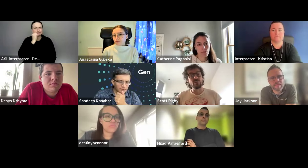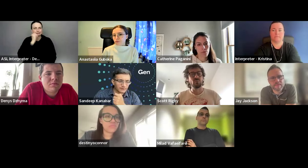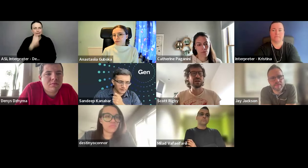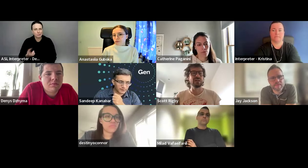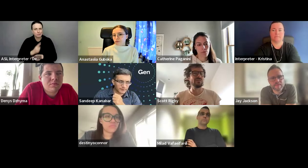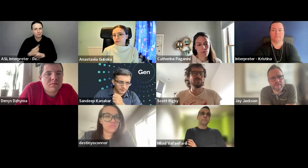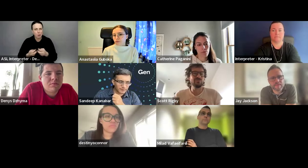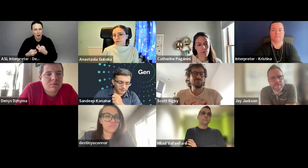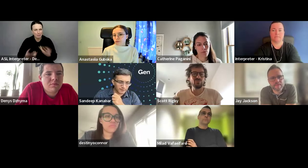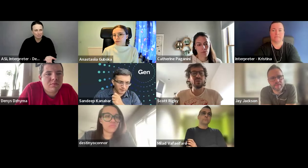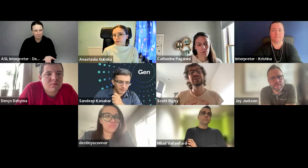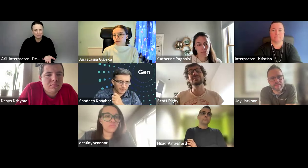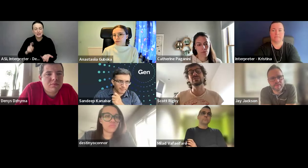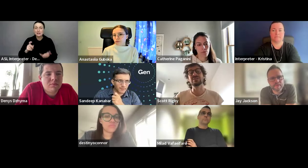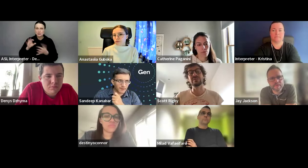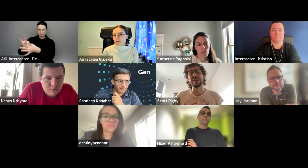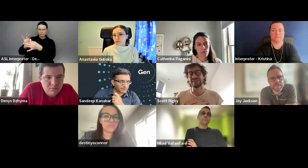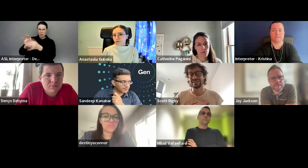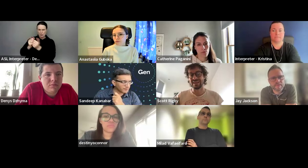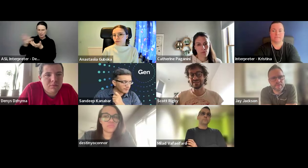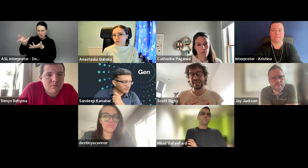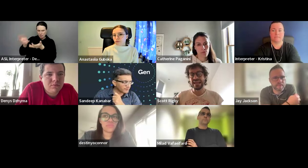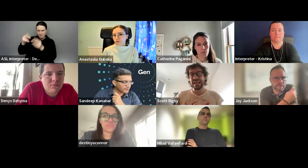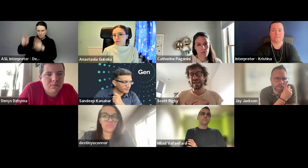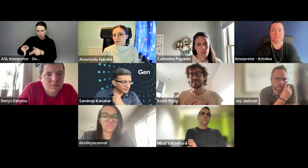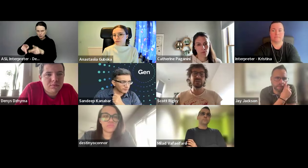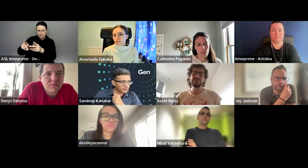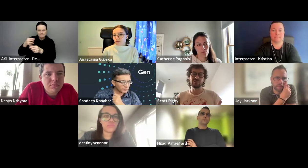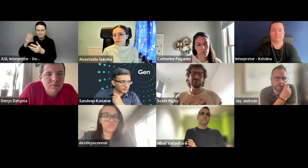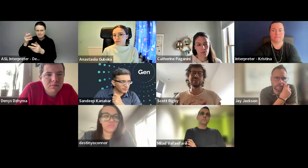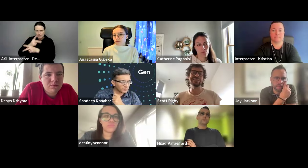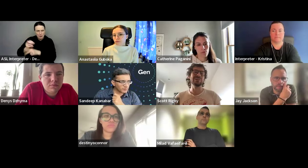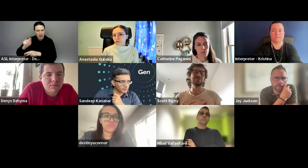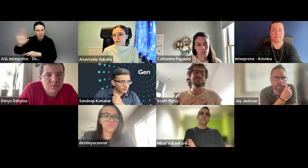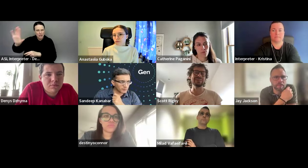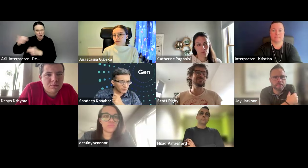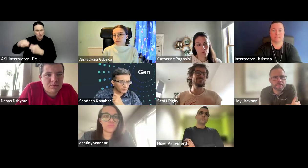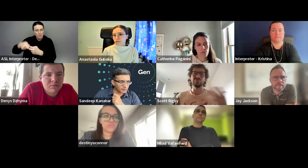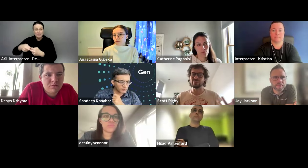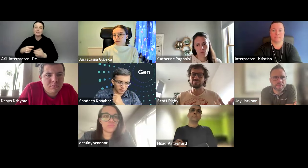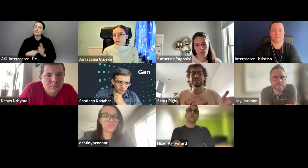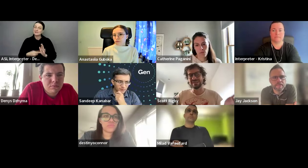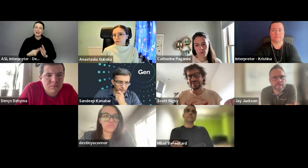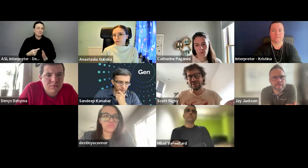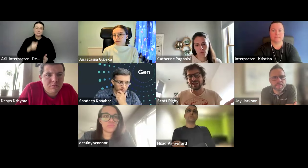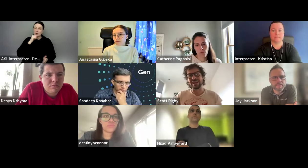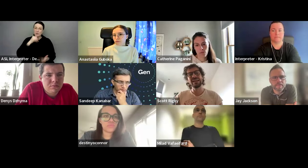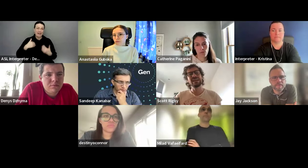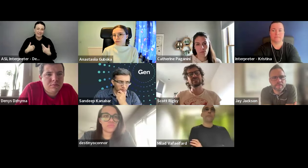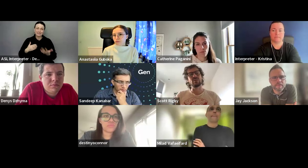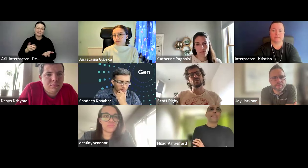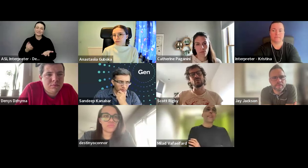identify what the conditions are that make that the case. And sometimes you don't really have that luxury because someone won't respond, and that's